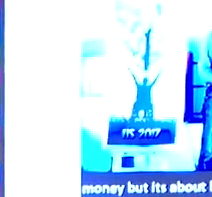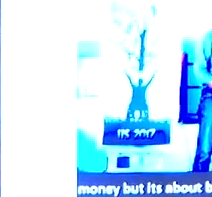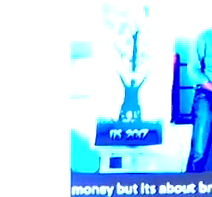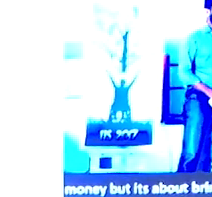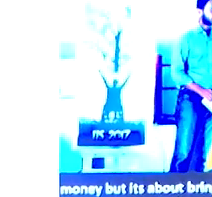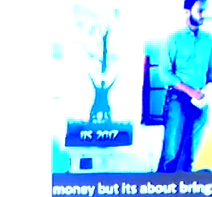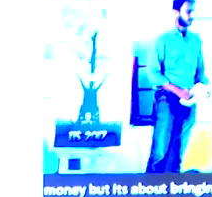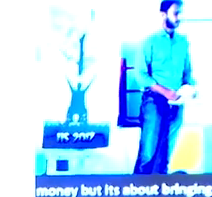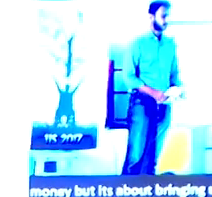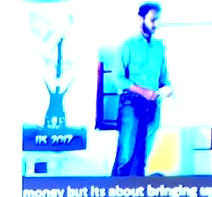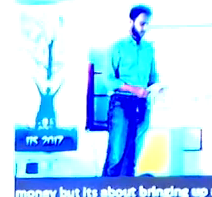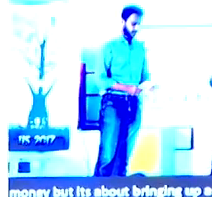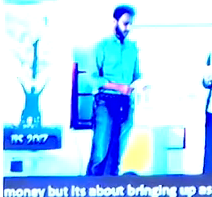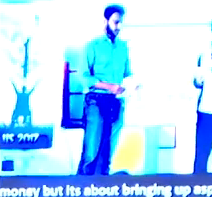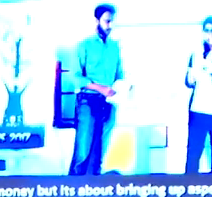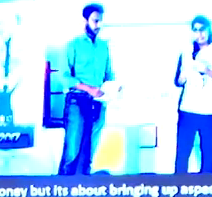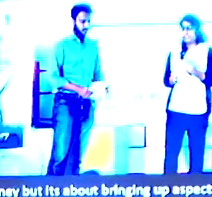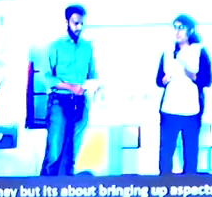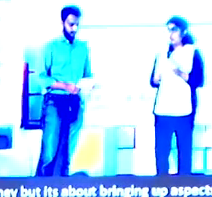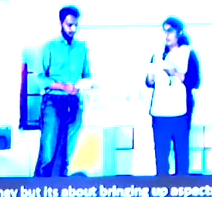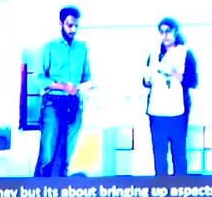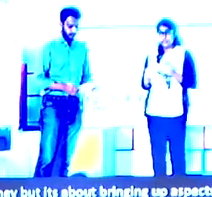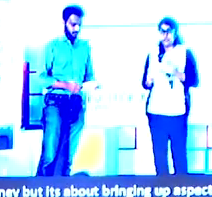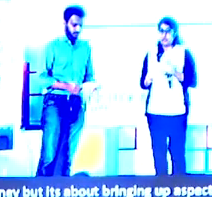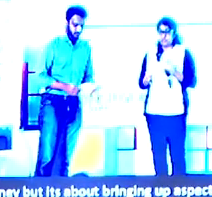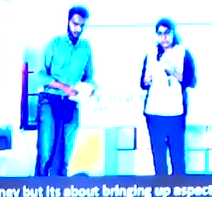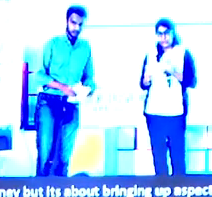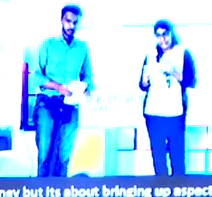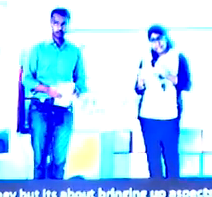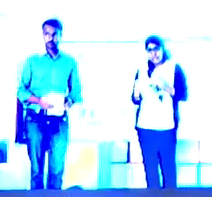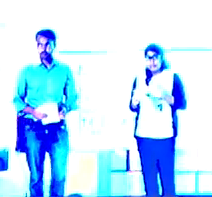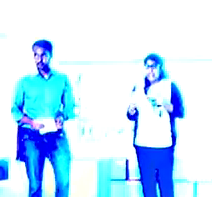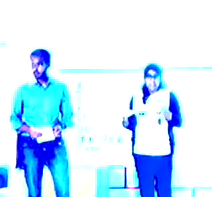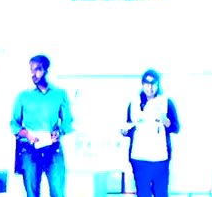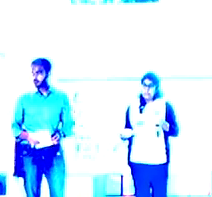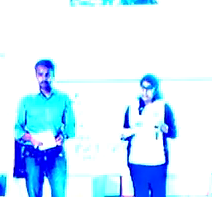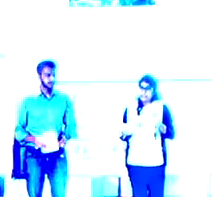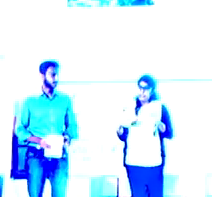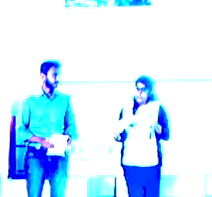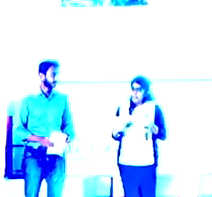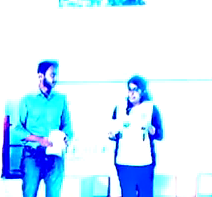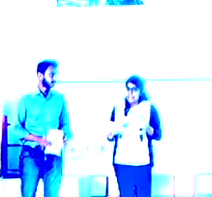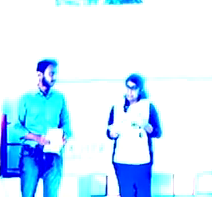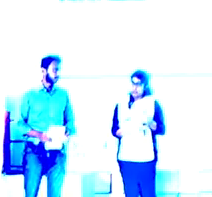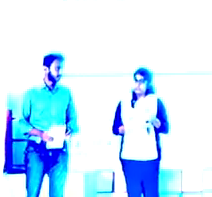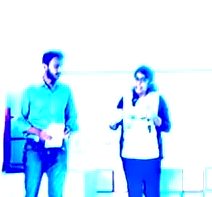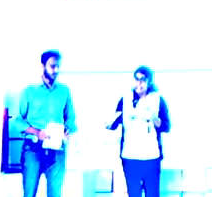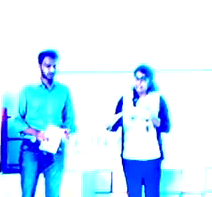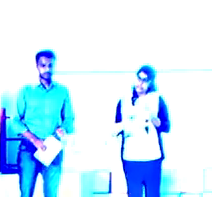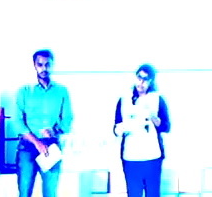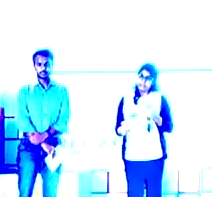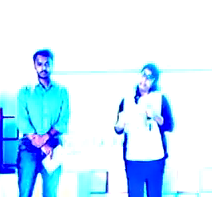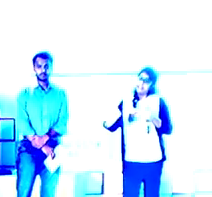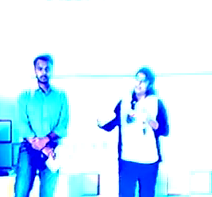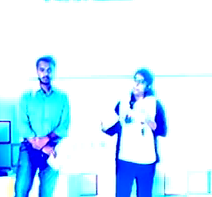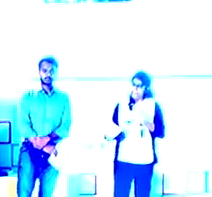The next fellow I would like to call on is Aditi. She's a co-founder of Good Goody. Everybody knows that the first time a child is